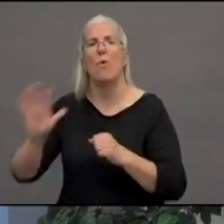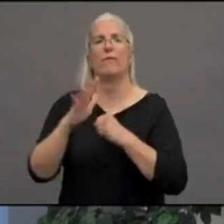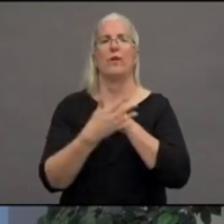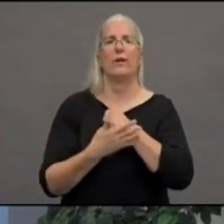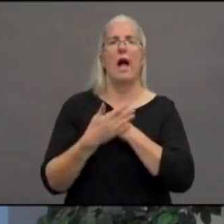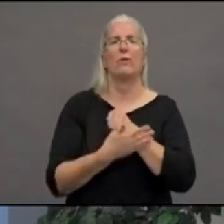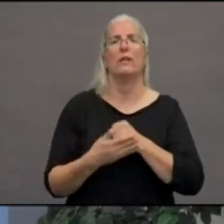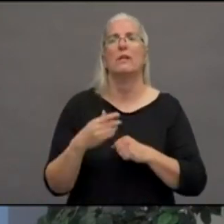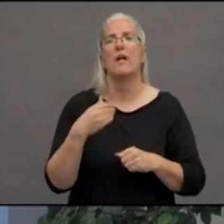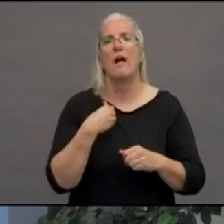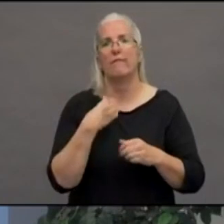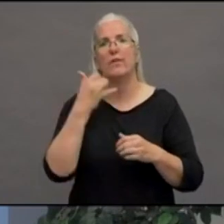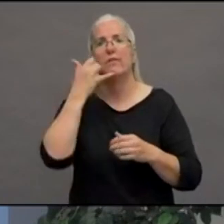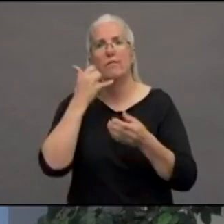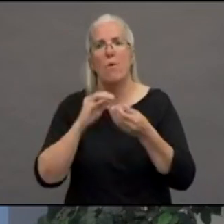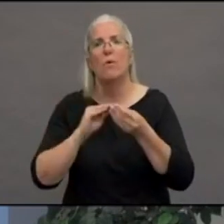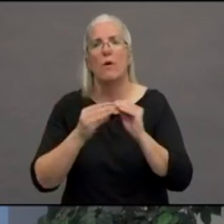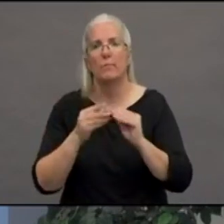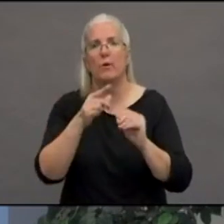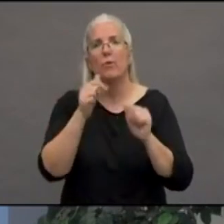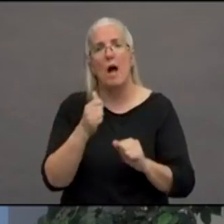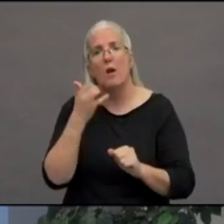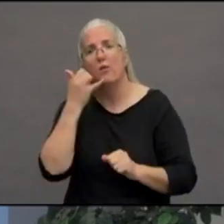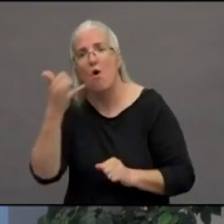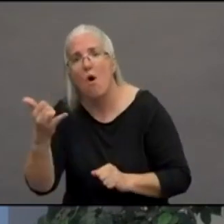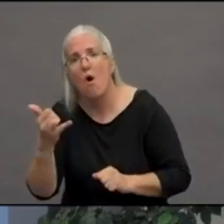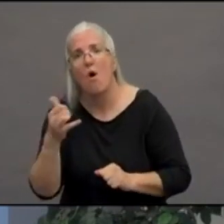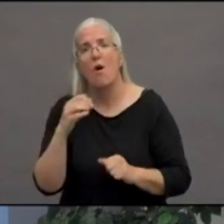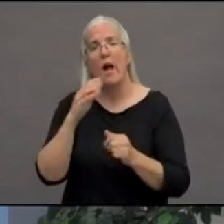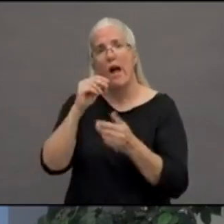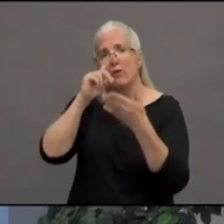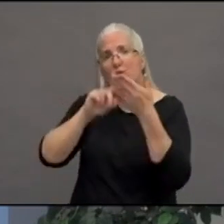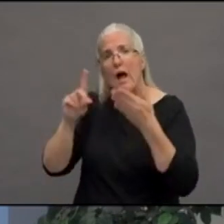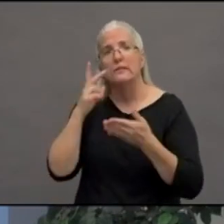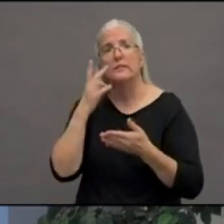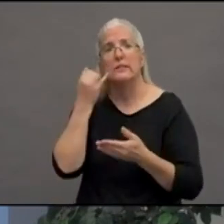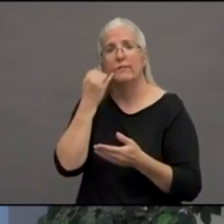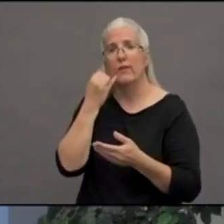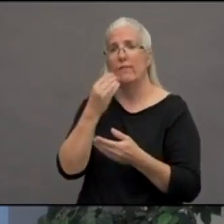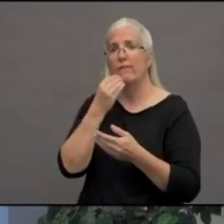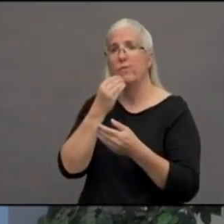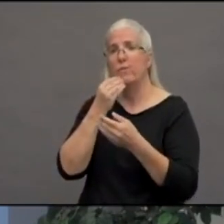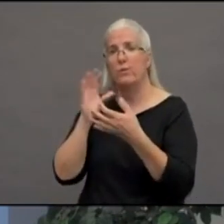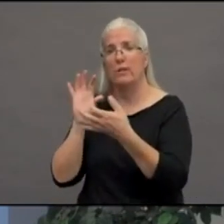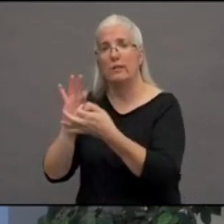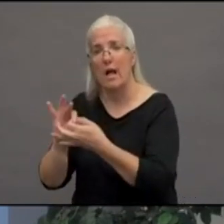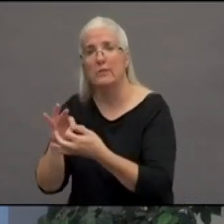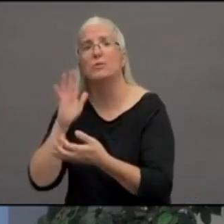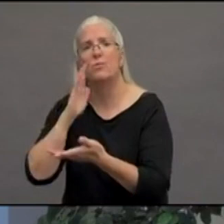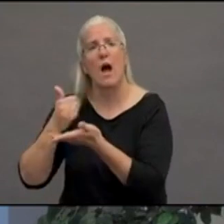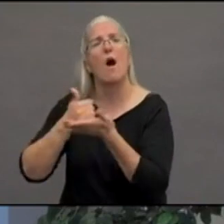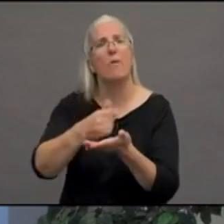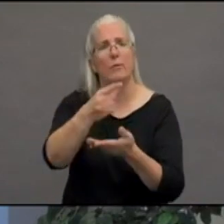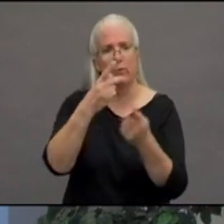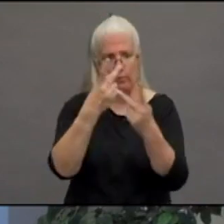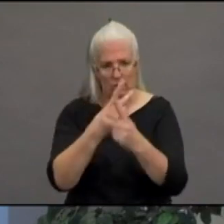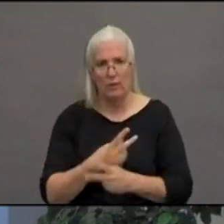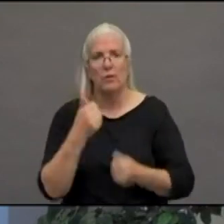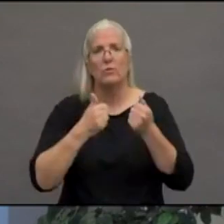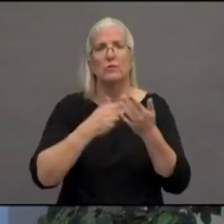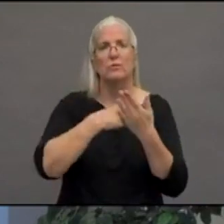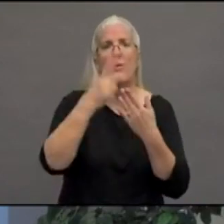hotline number that you can call. It's their Food Connection hotline. They will actually help you screen as well to see